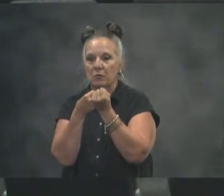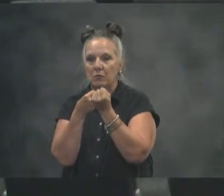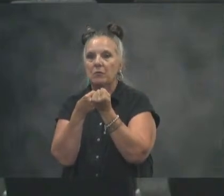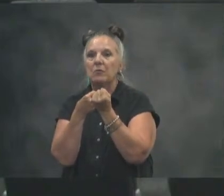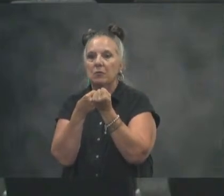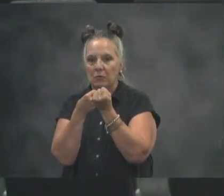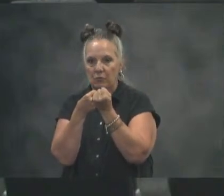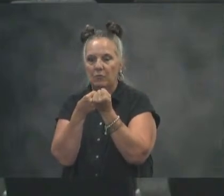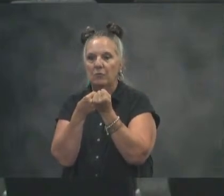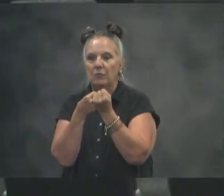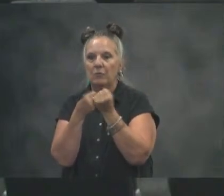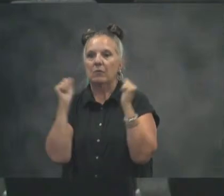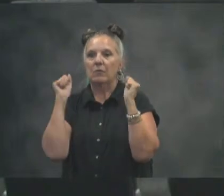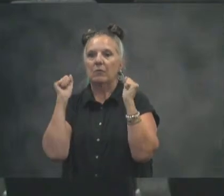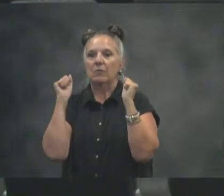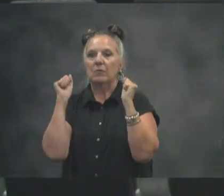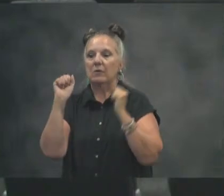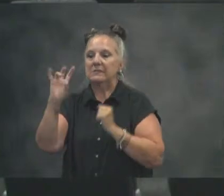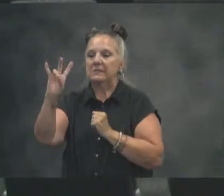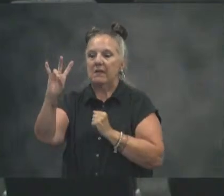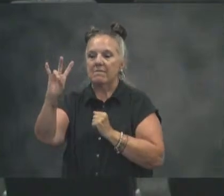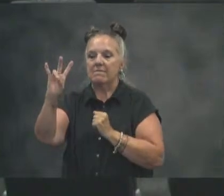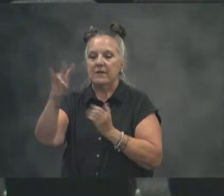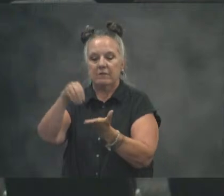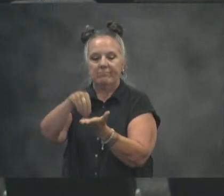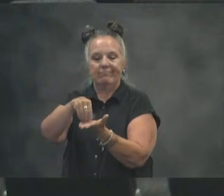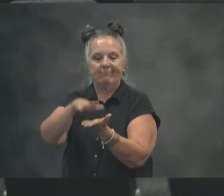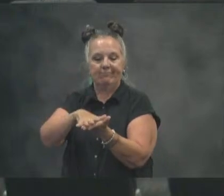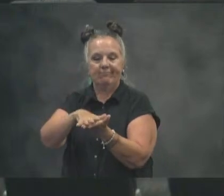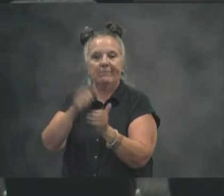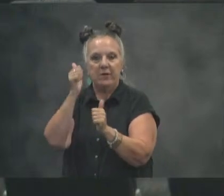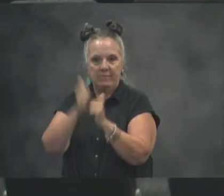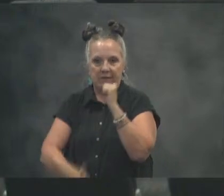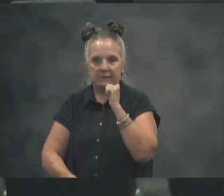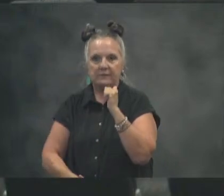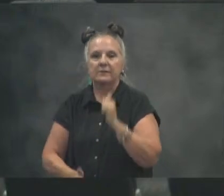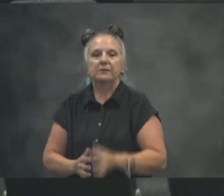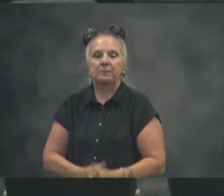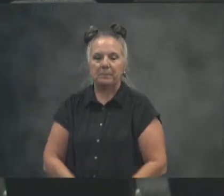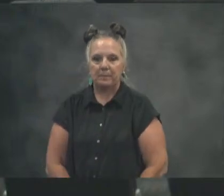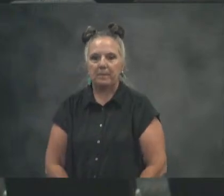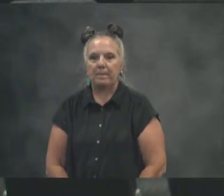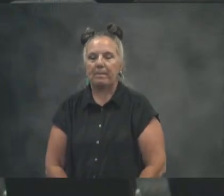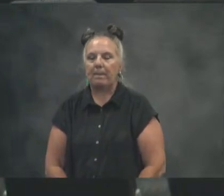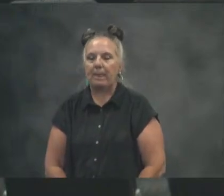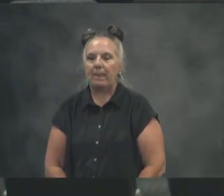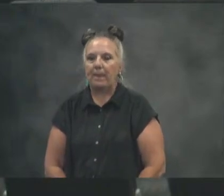Okay, we have 7. Student member concurs. Motion carries.